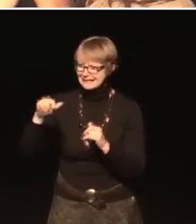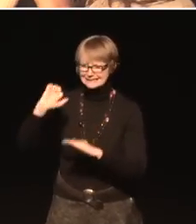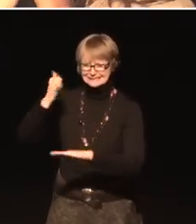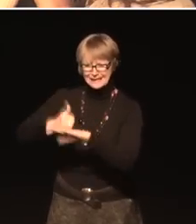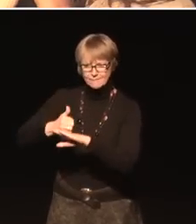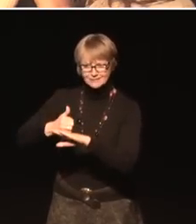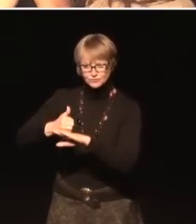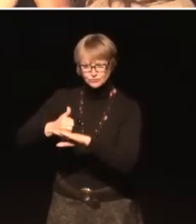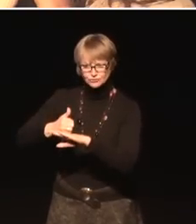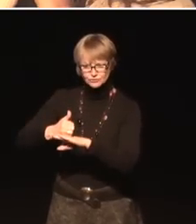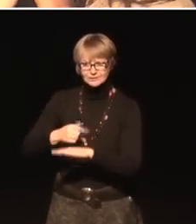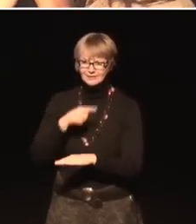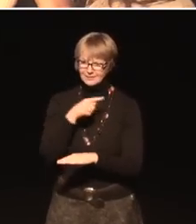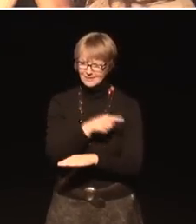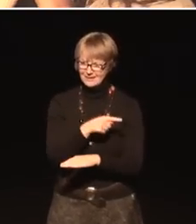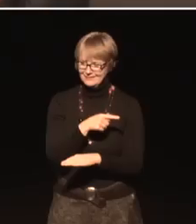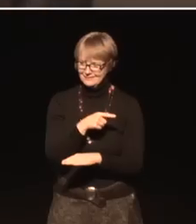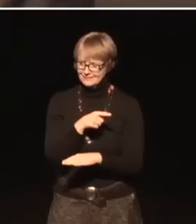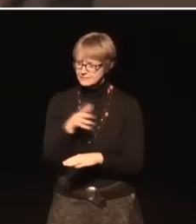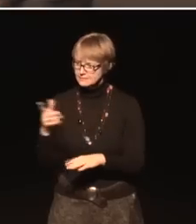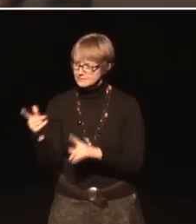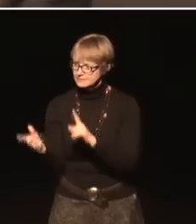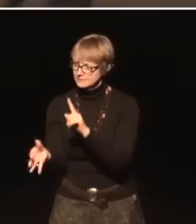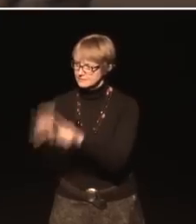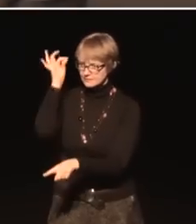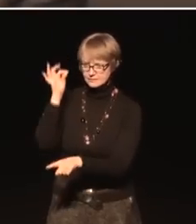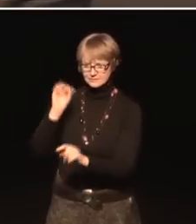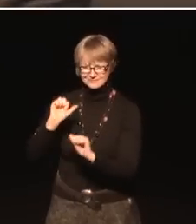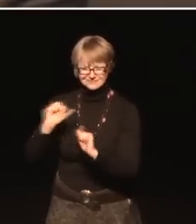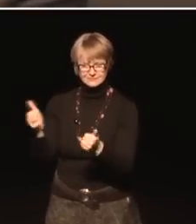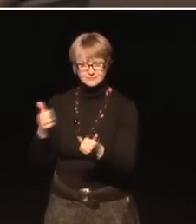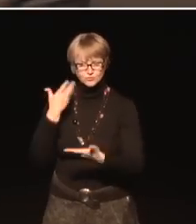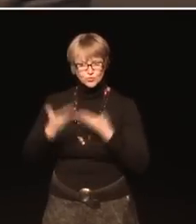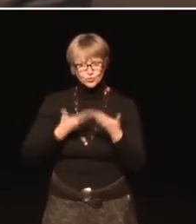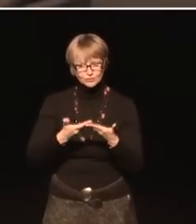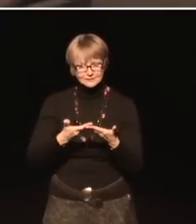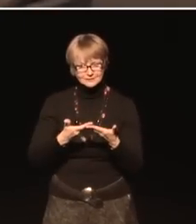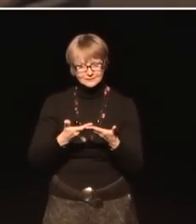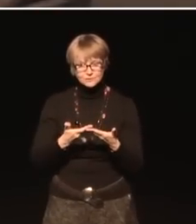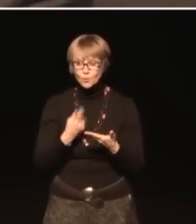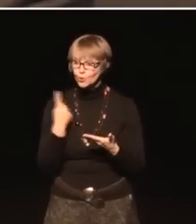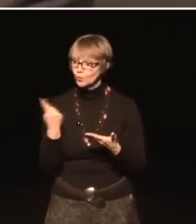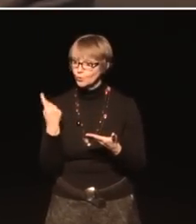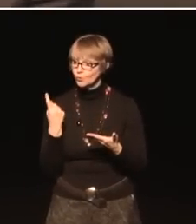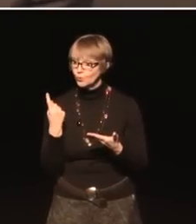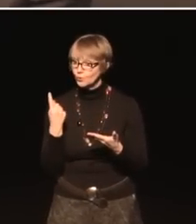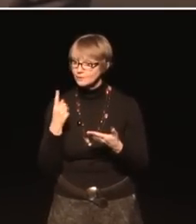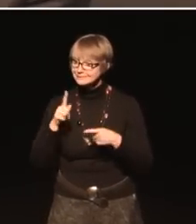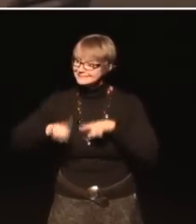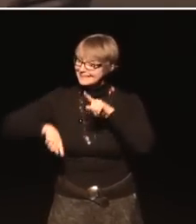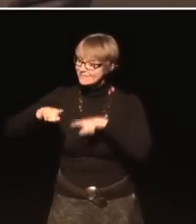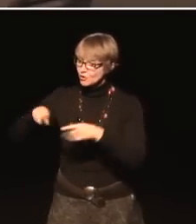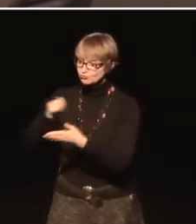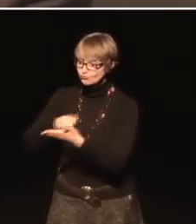up against stories that we know to be great. And the way that we treat a lot of diverse writers, I think, is to encourage them to write out of their